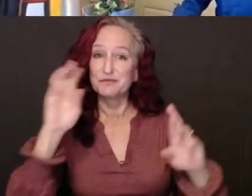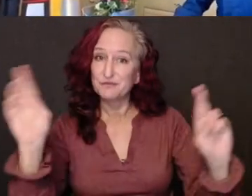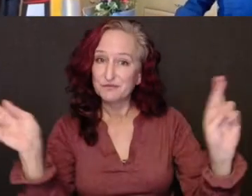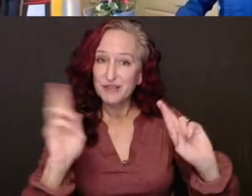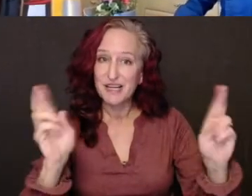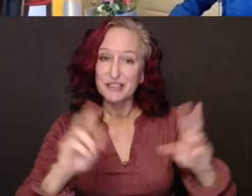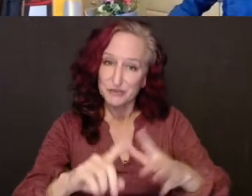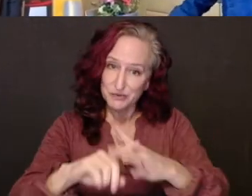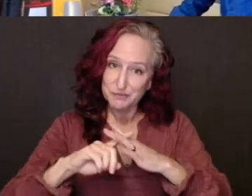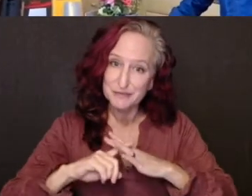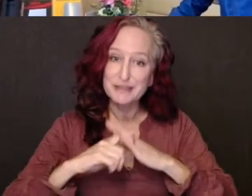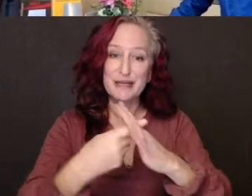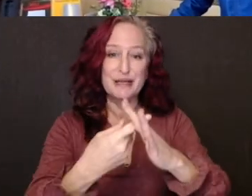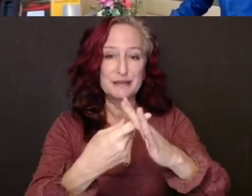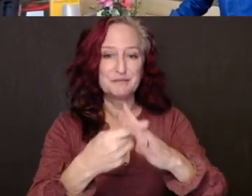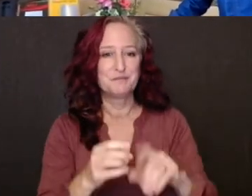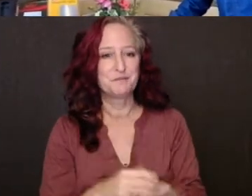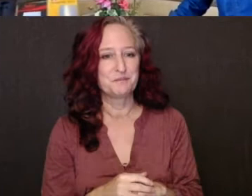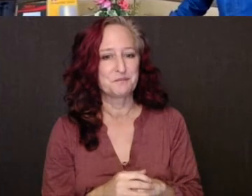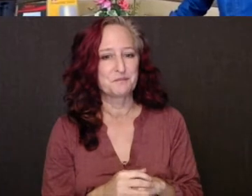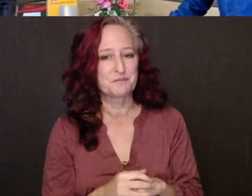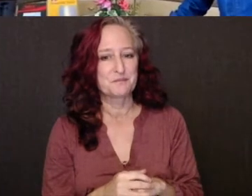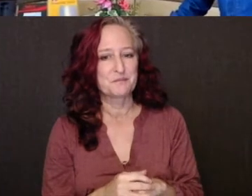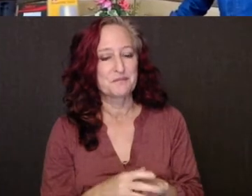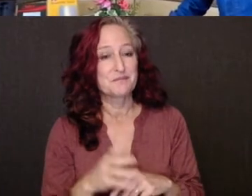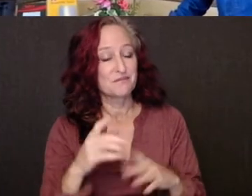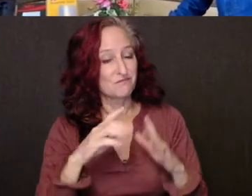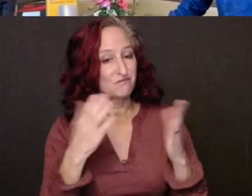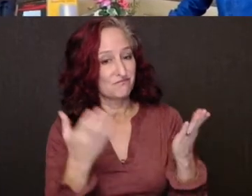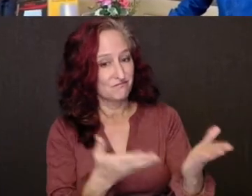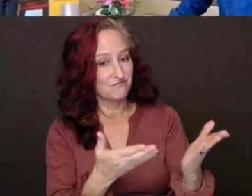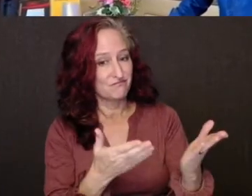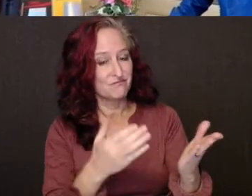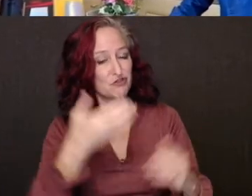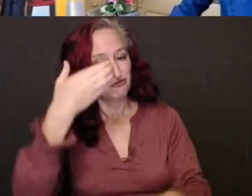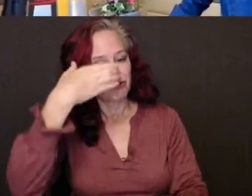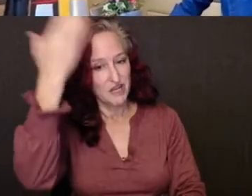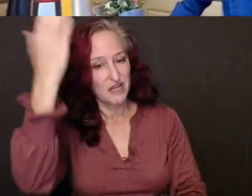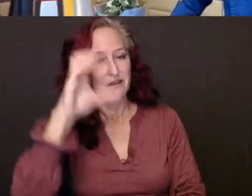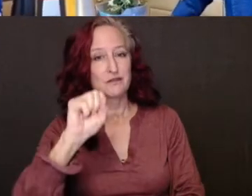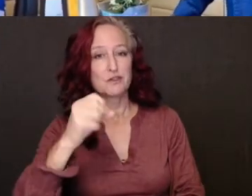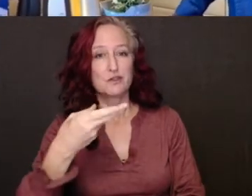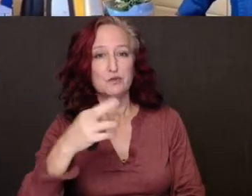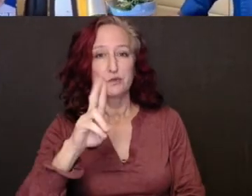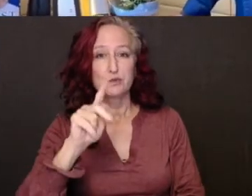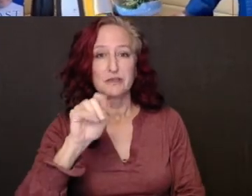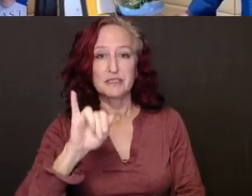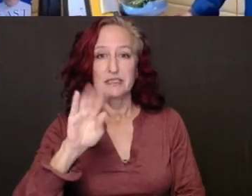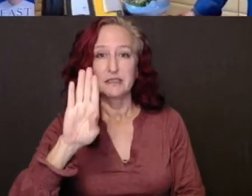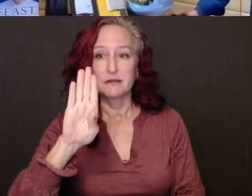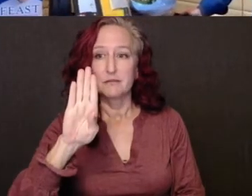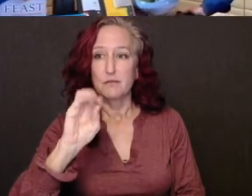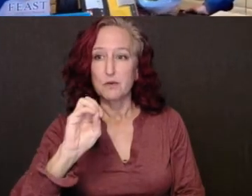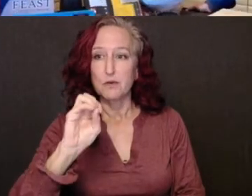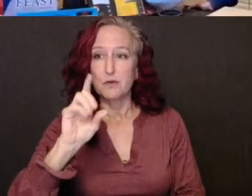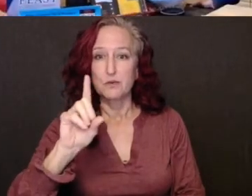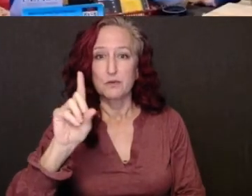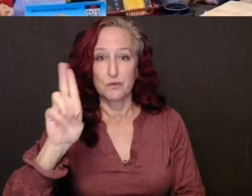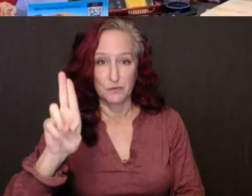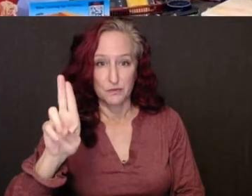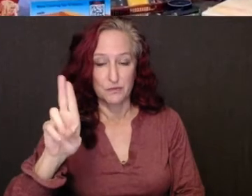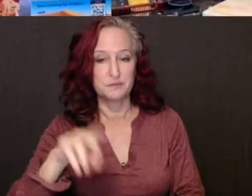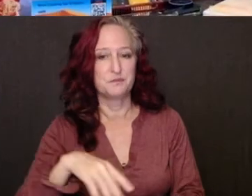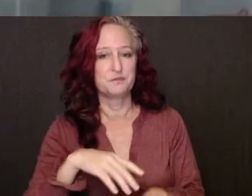burner, induction cooktop. Thank you so much, Chef. Have a great rest of your day. Enjoy the rest of